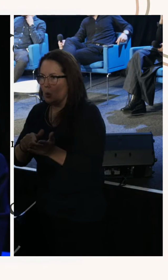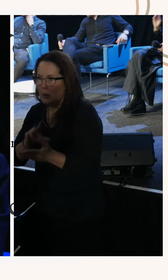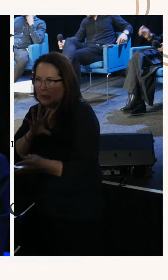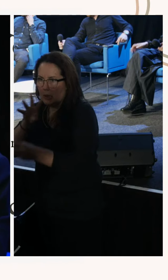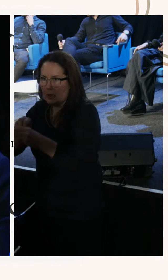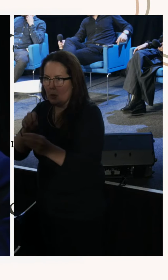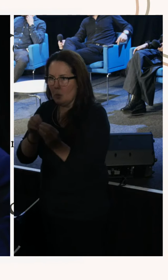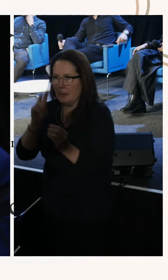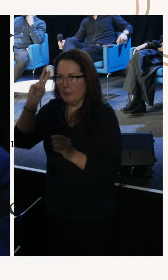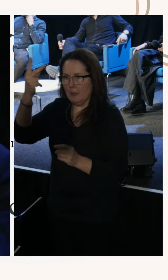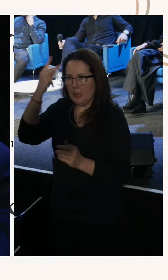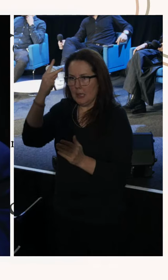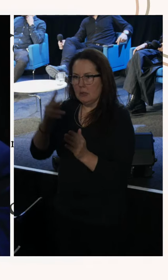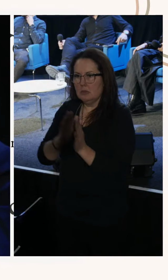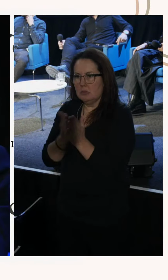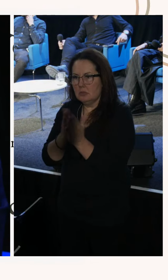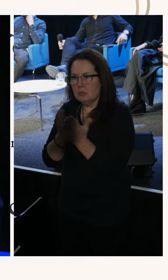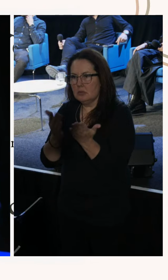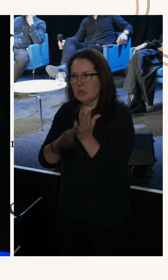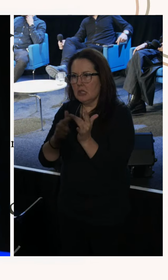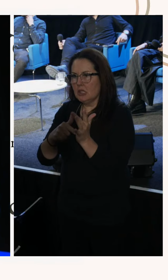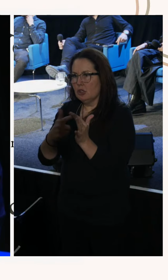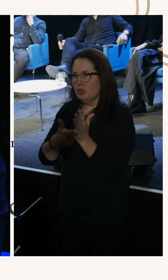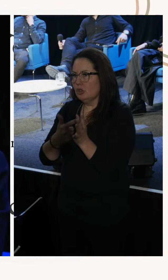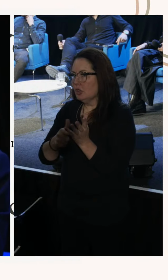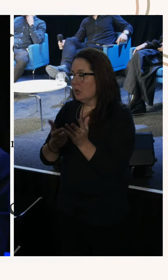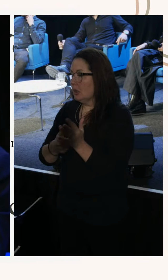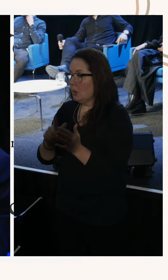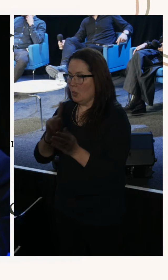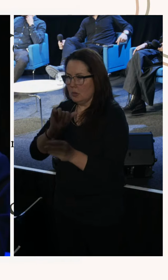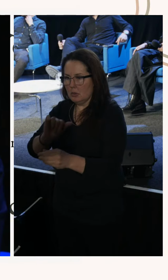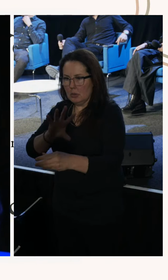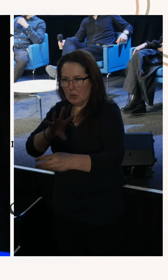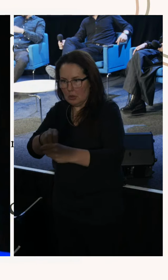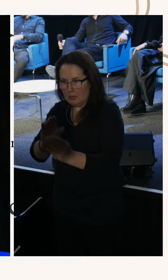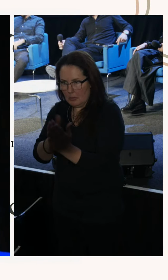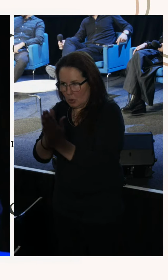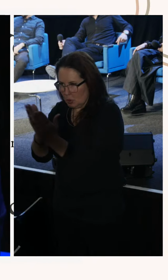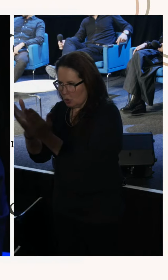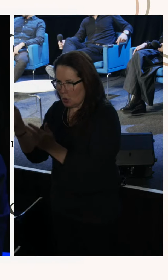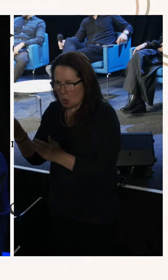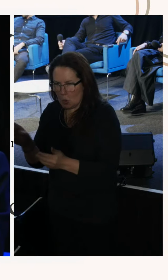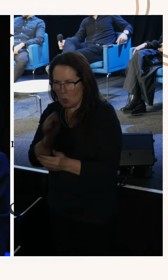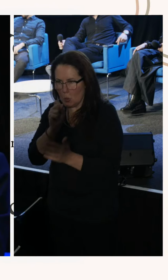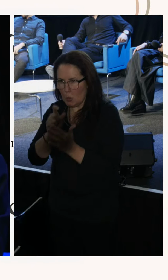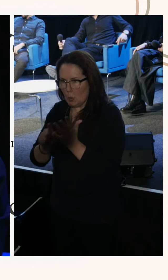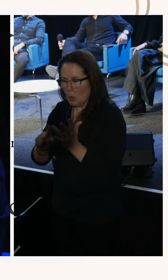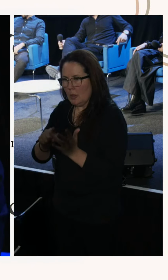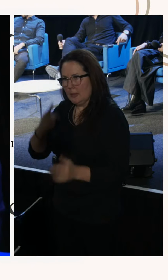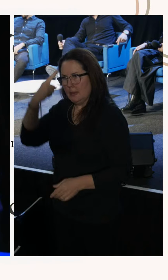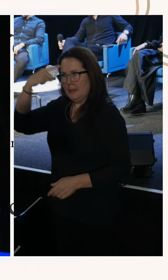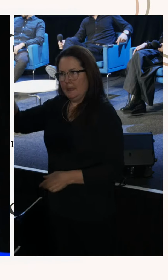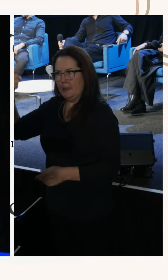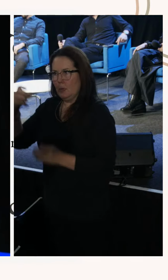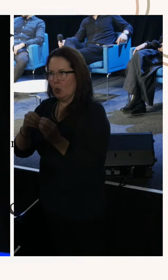political literature, and the idea that what literature should do is come up